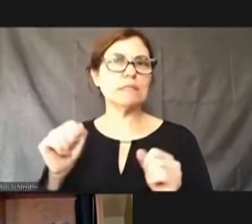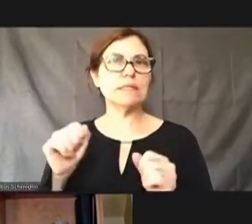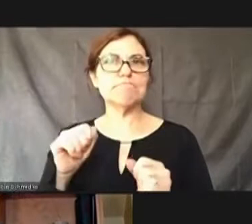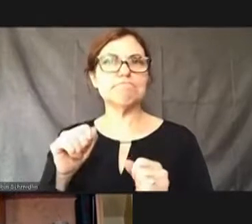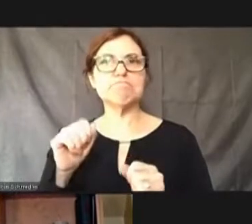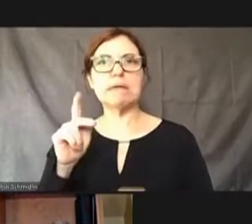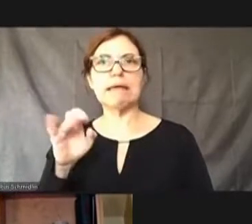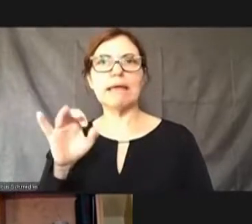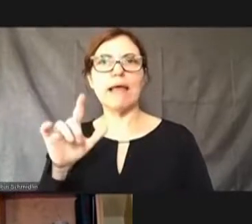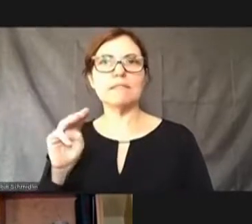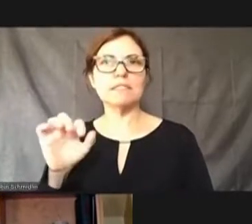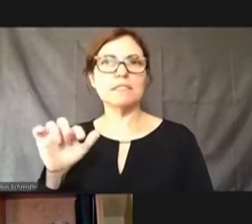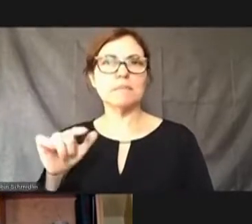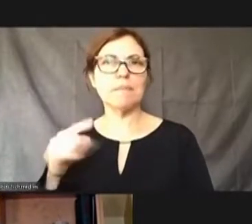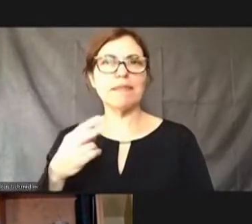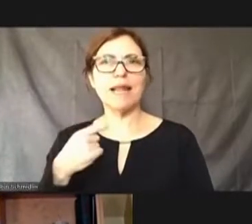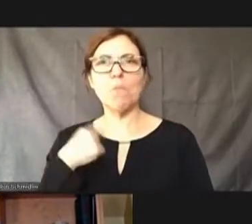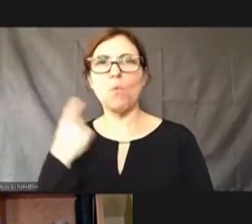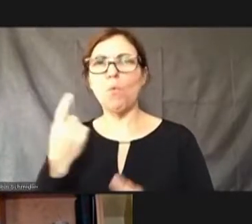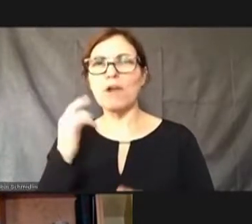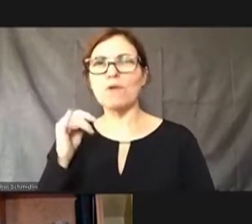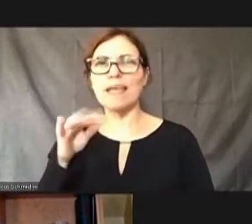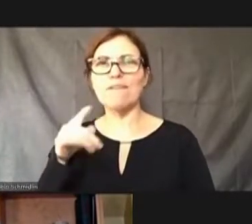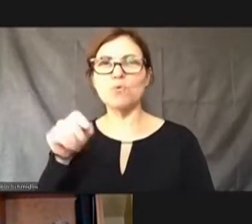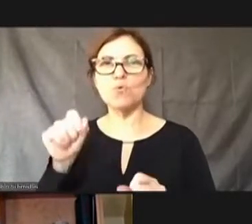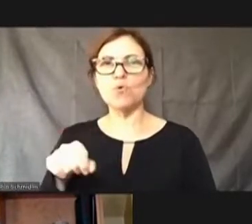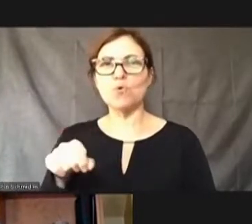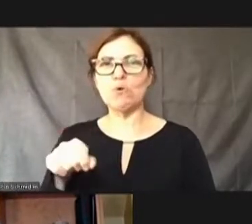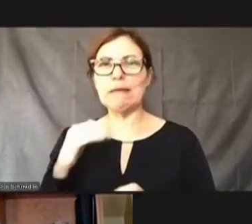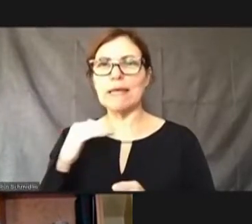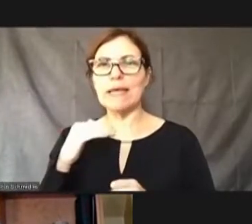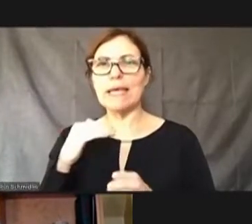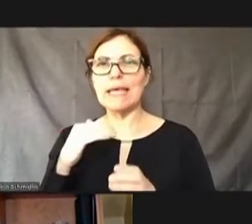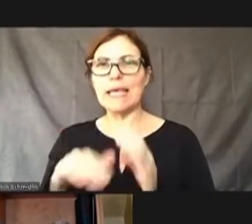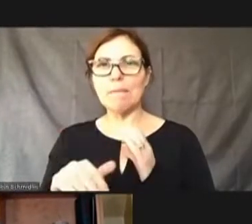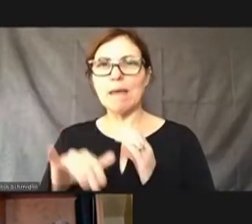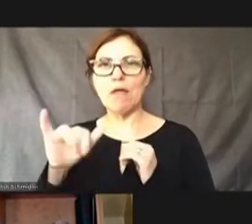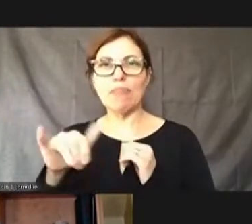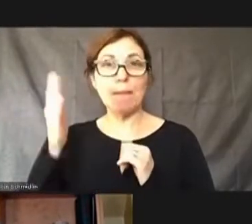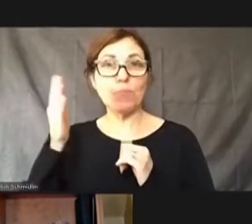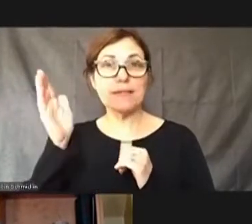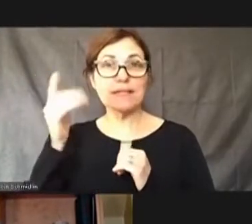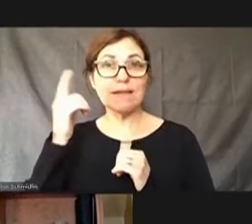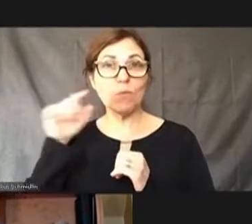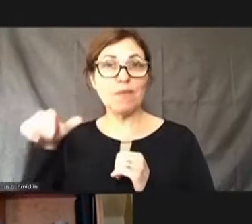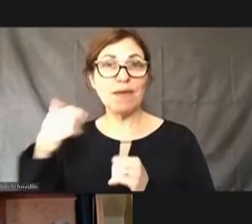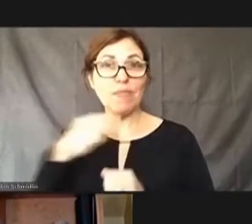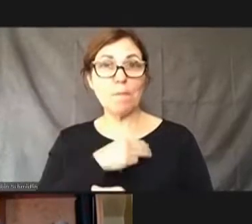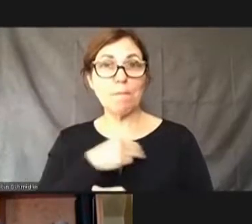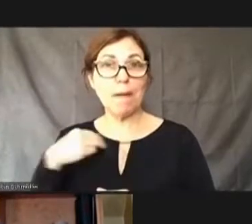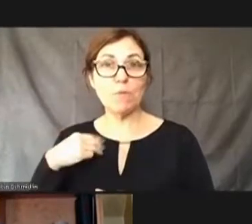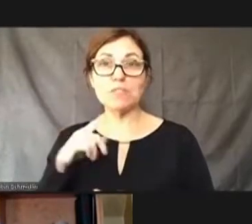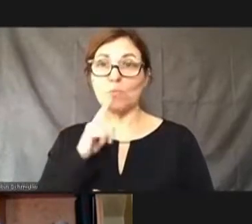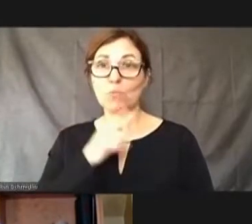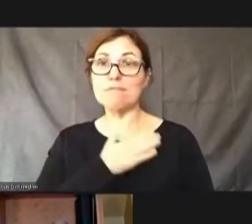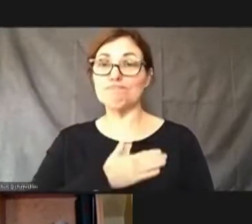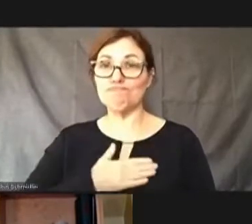I am wondering if you could email that presentation to members. I really enjoyed it.